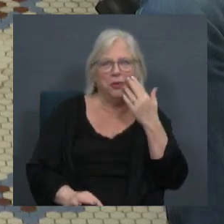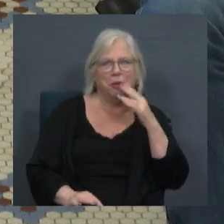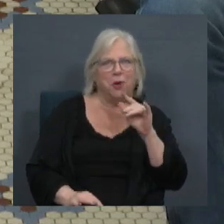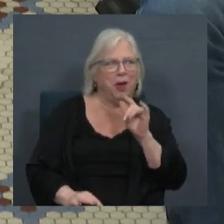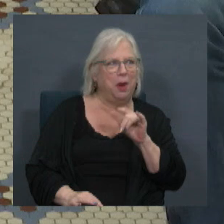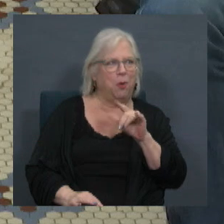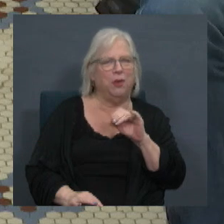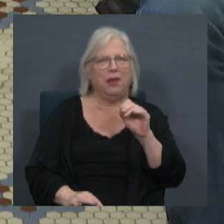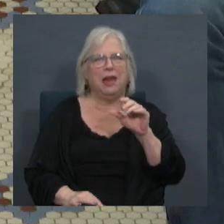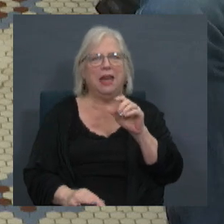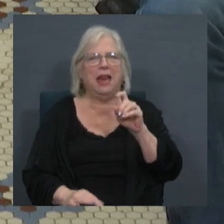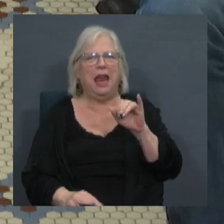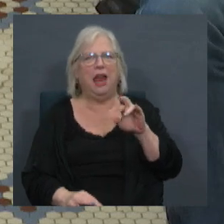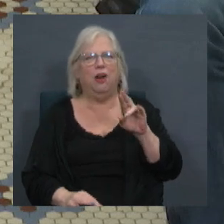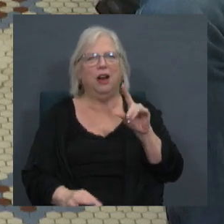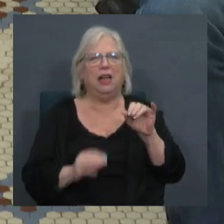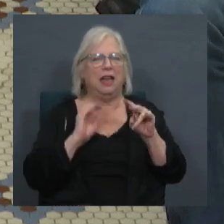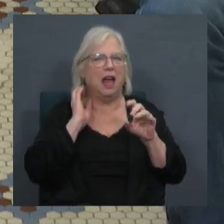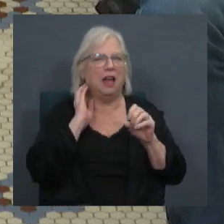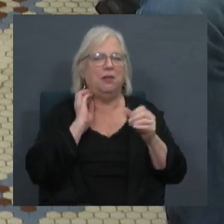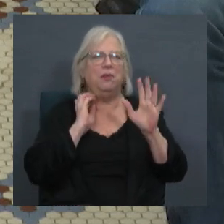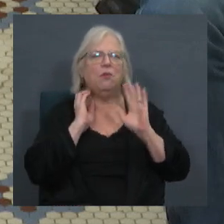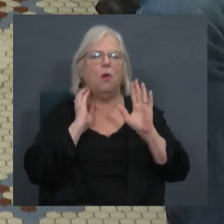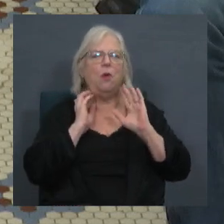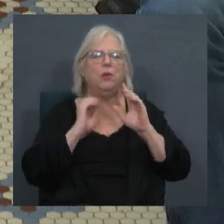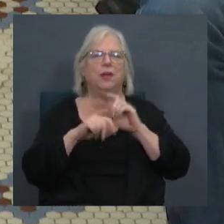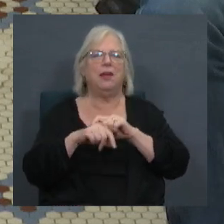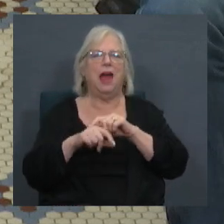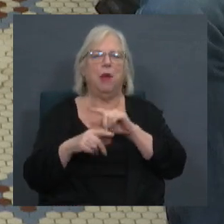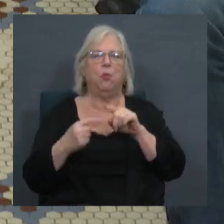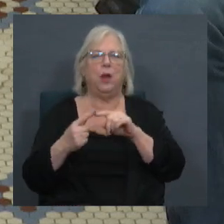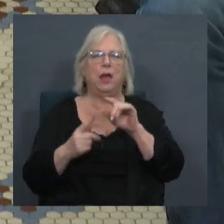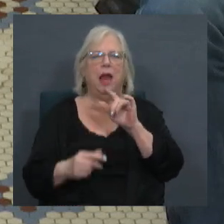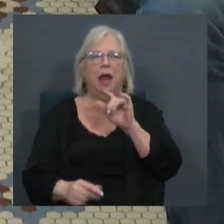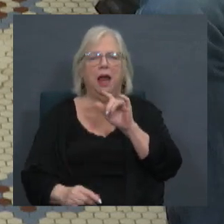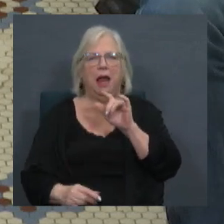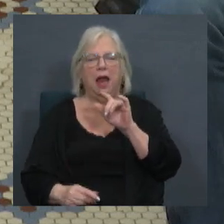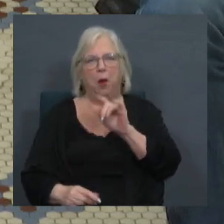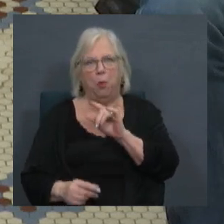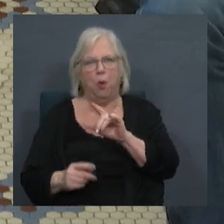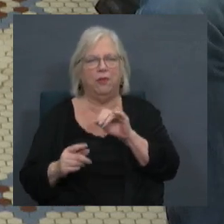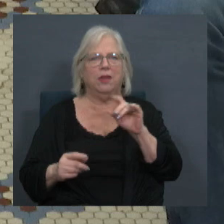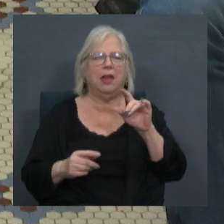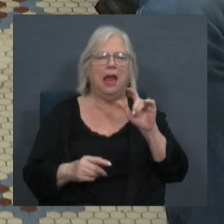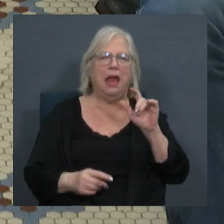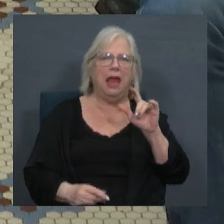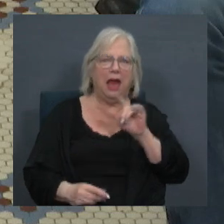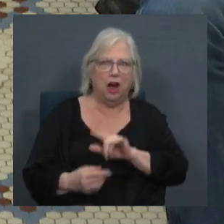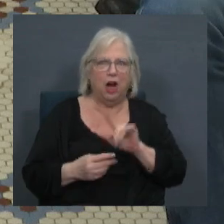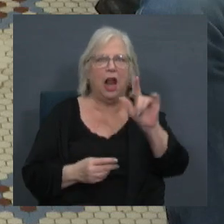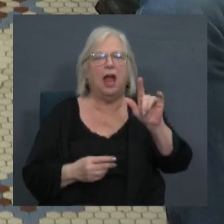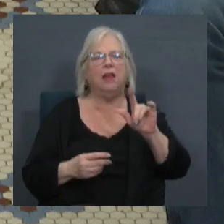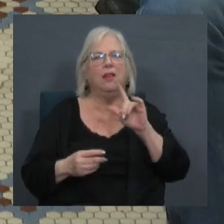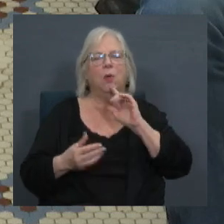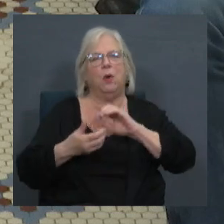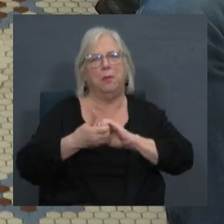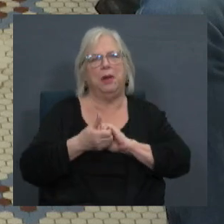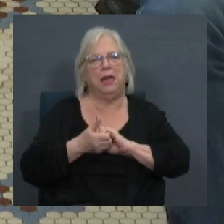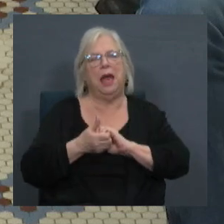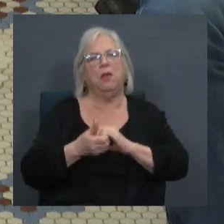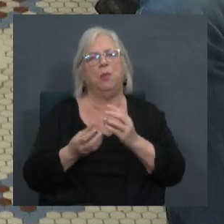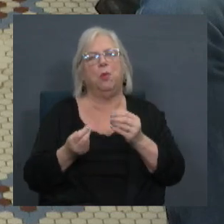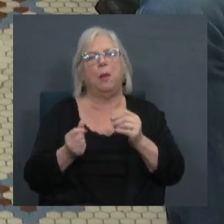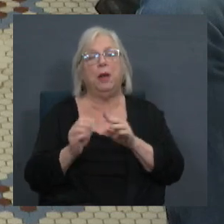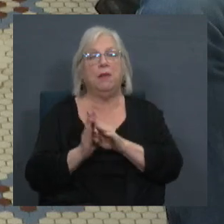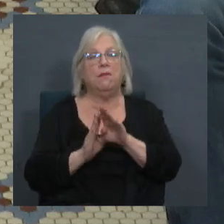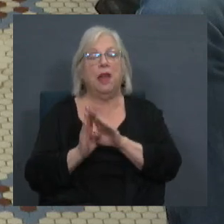airports and airlines, basically there used to be a time when airports and airlines worked hand in glove in terms of properties and facilities development.